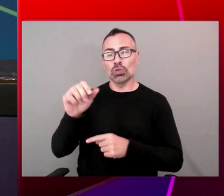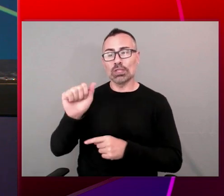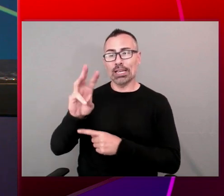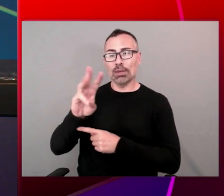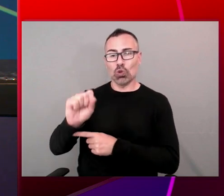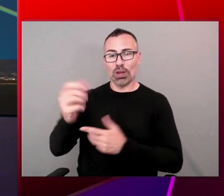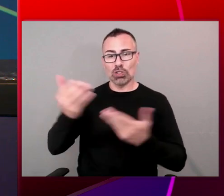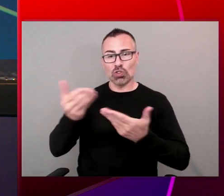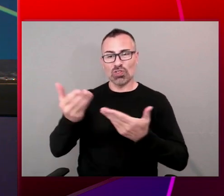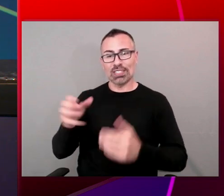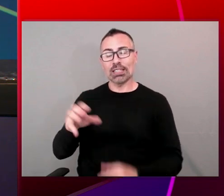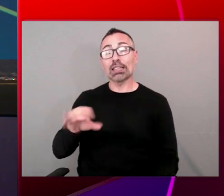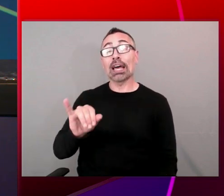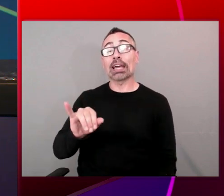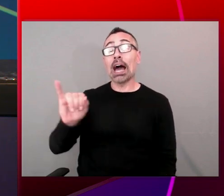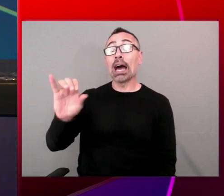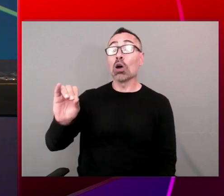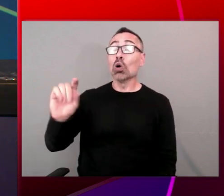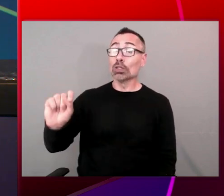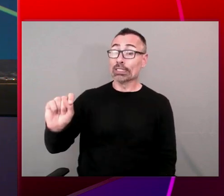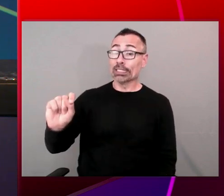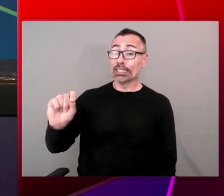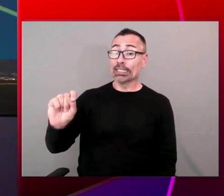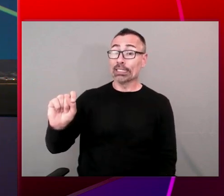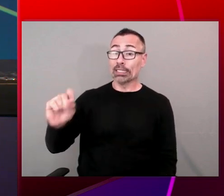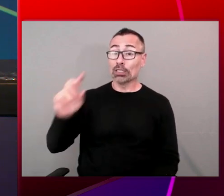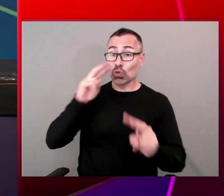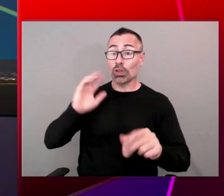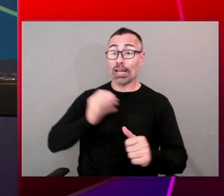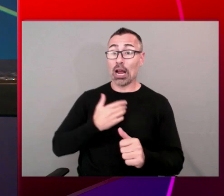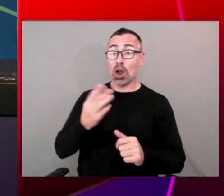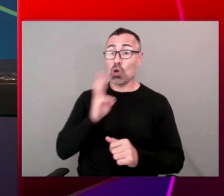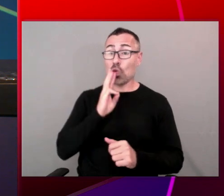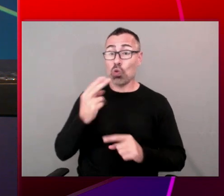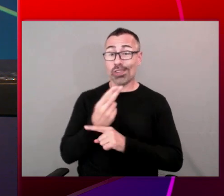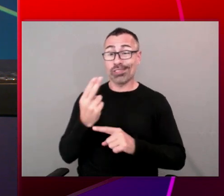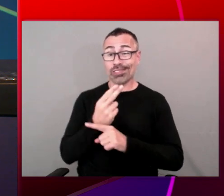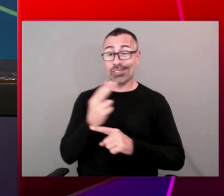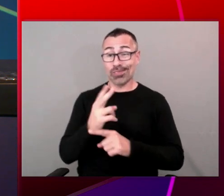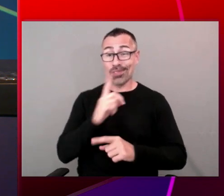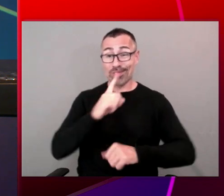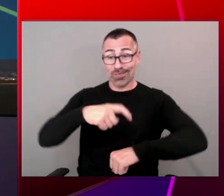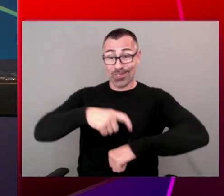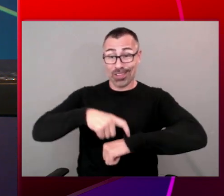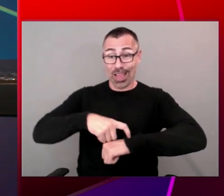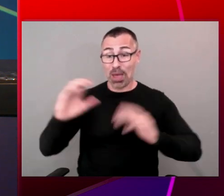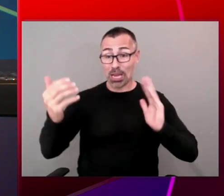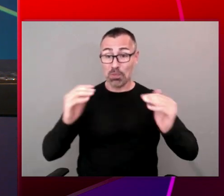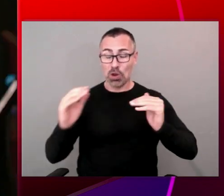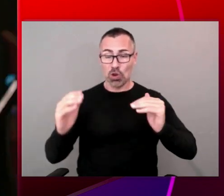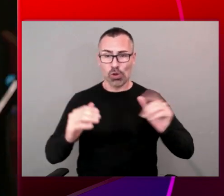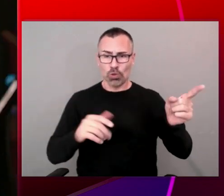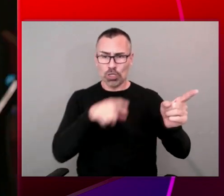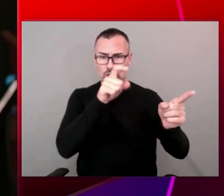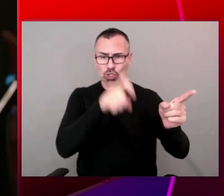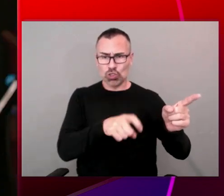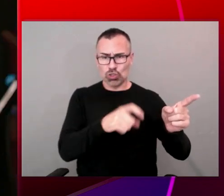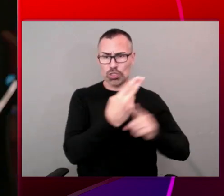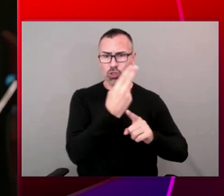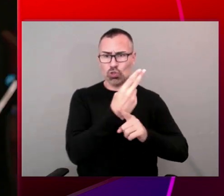to look at our water use in real time and compare it to what we think we should be using so that we can immediately figure